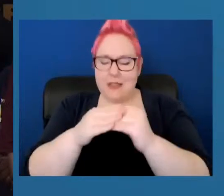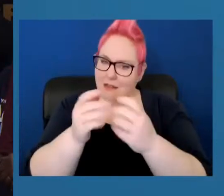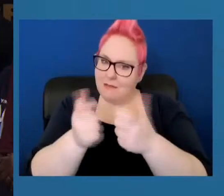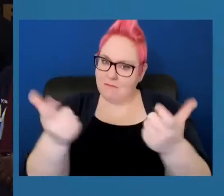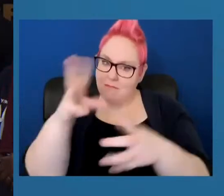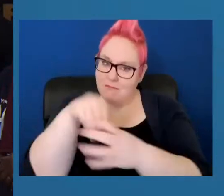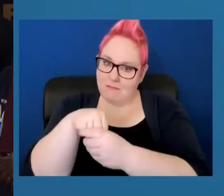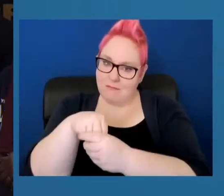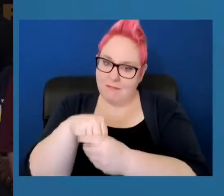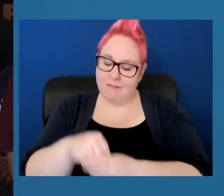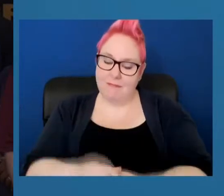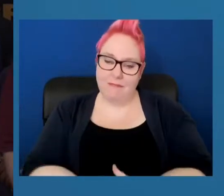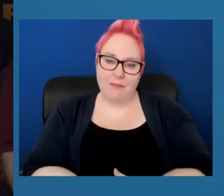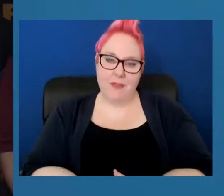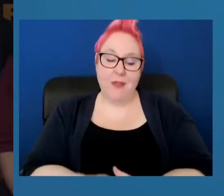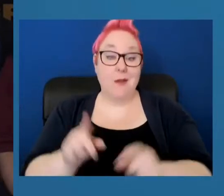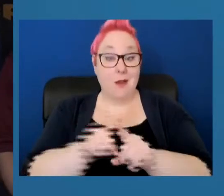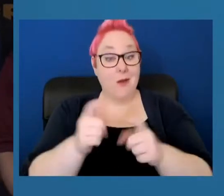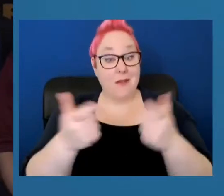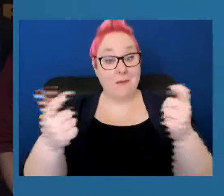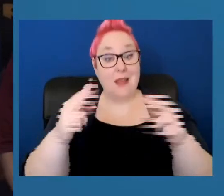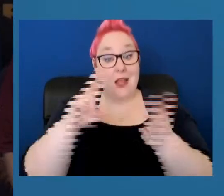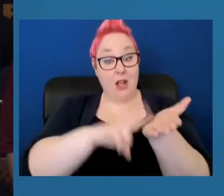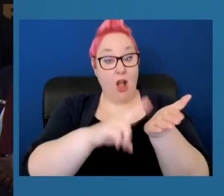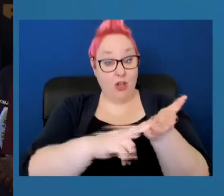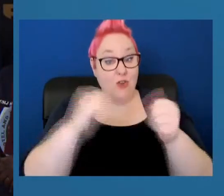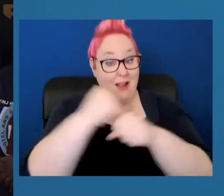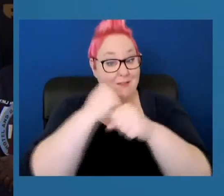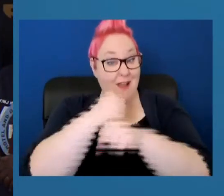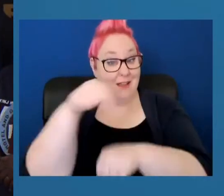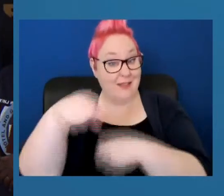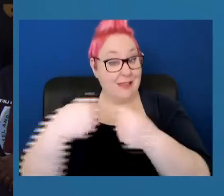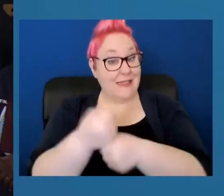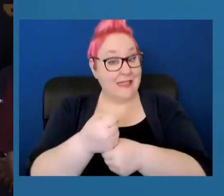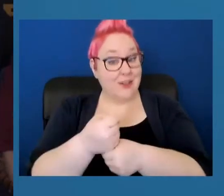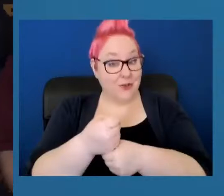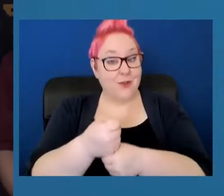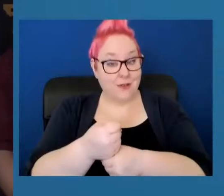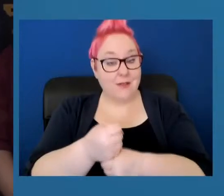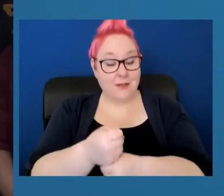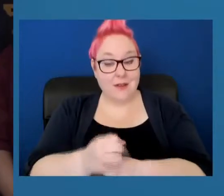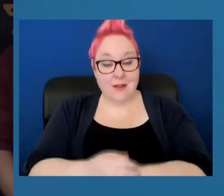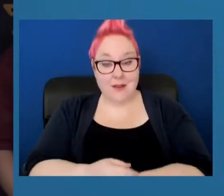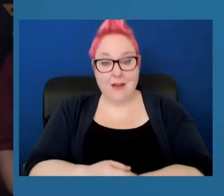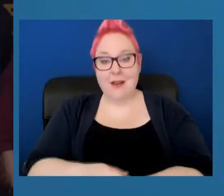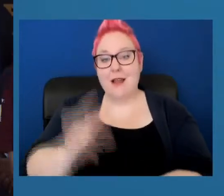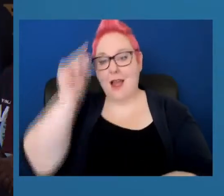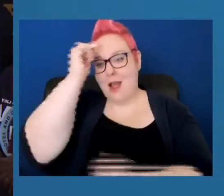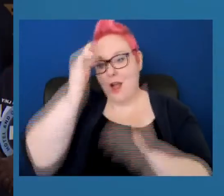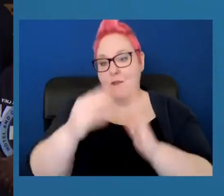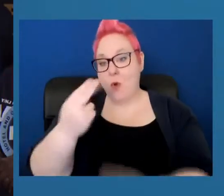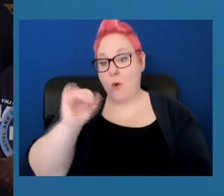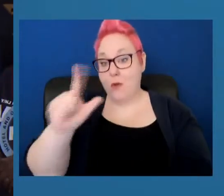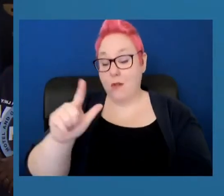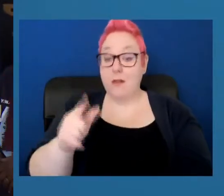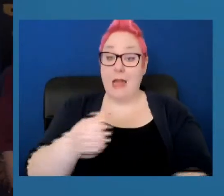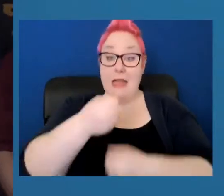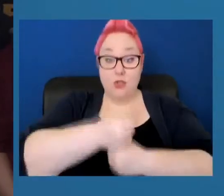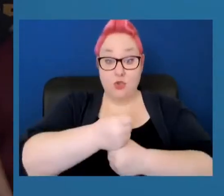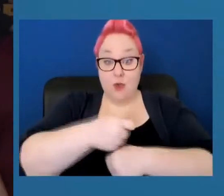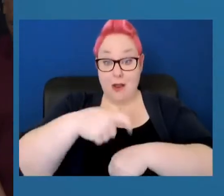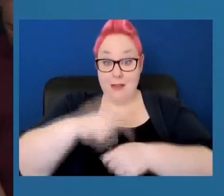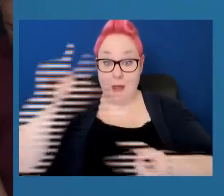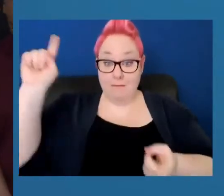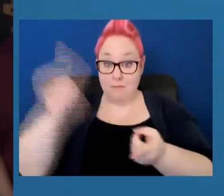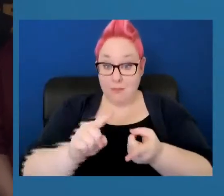Well, we also have a big contract fight this year. Governor Hochul reduced the amount of time striking workers to have to wait to